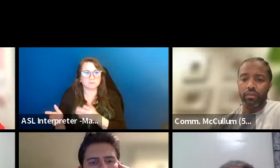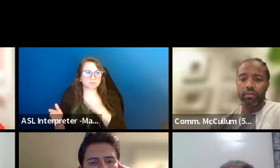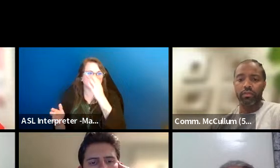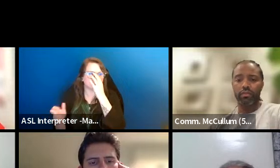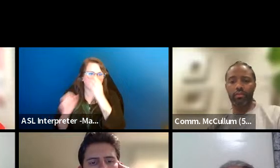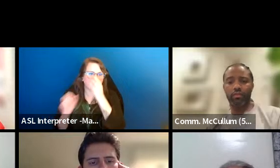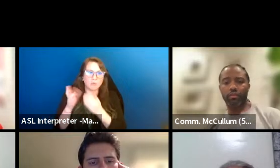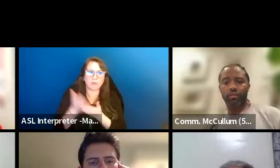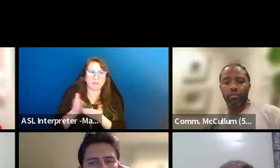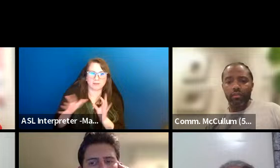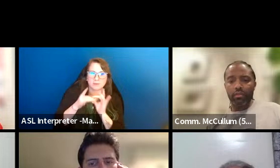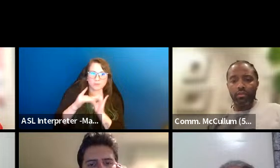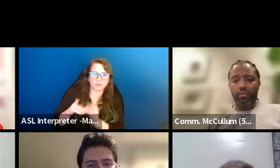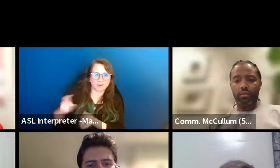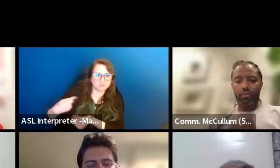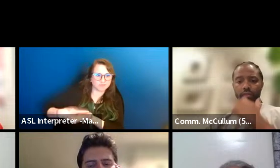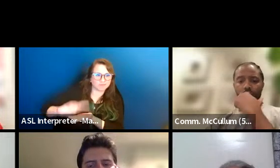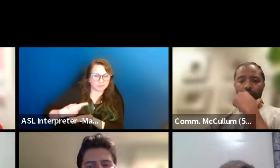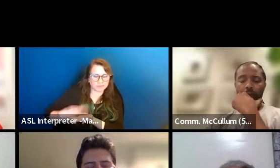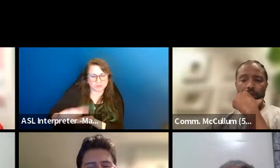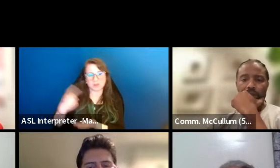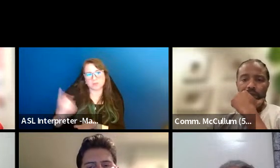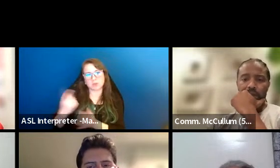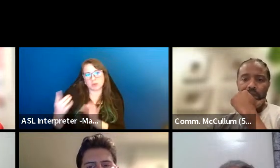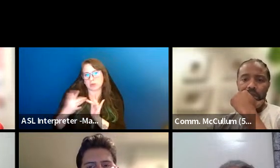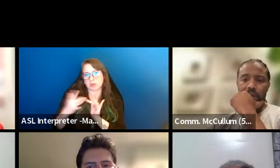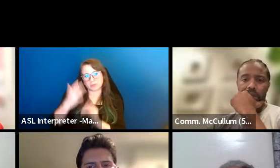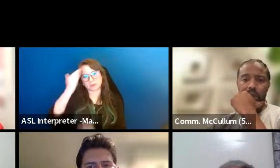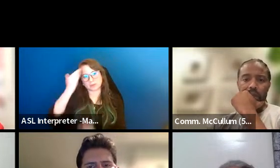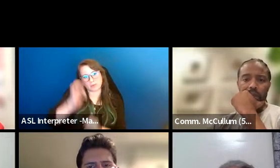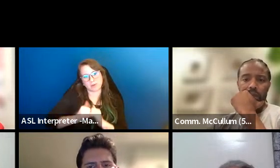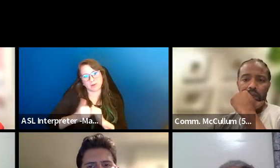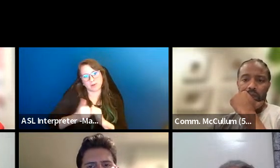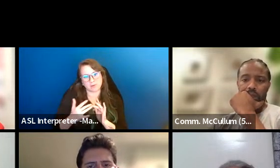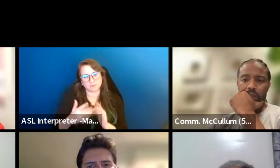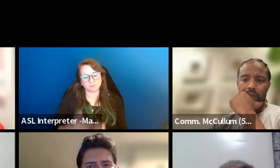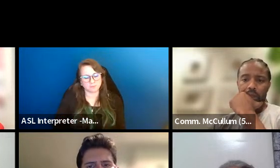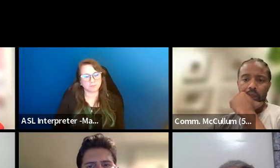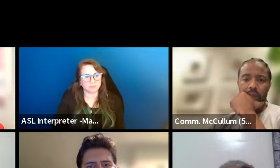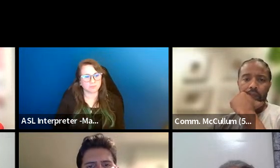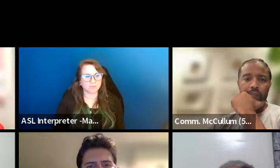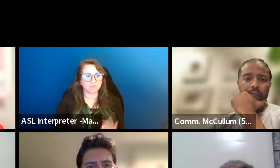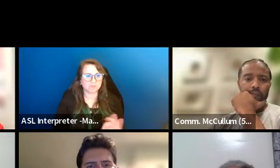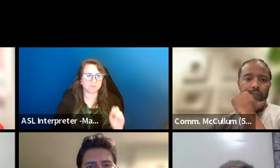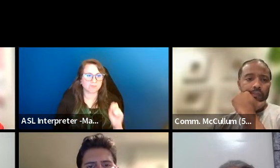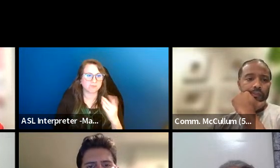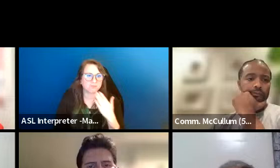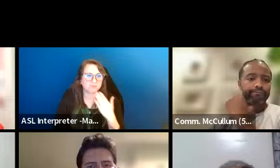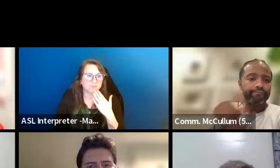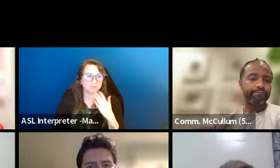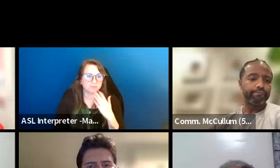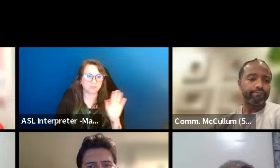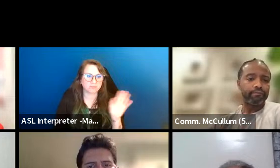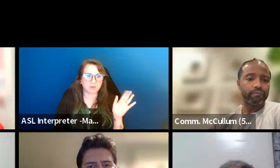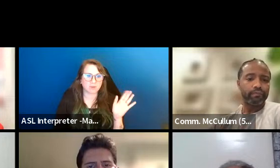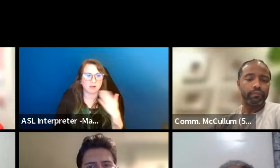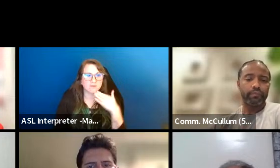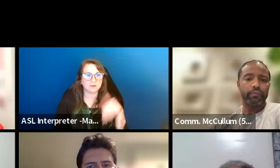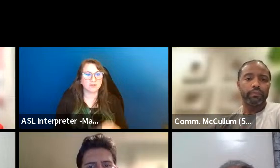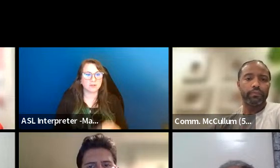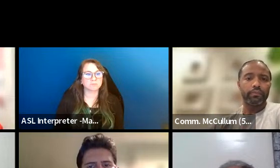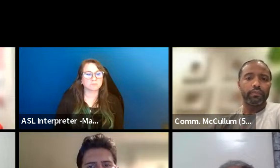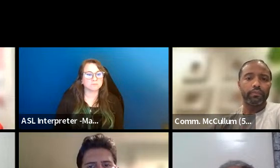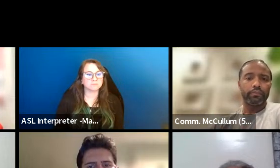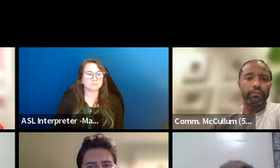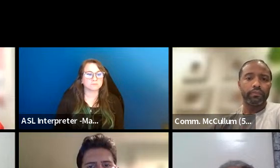things of that nature to discuss. But you can always reach me. You know how to reach me. Okay, thank you. Thank you, gentlemen. You have a good Thank night.